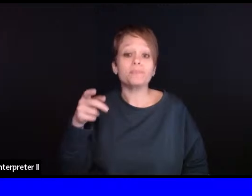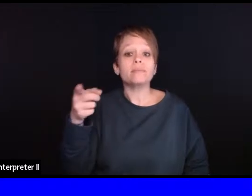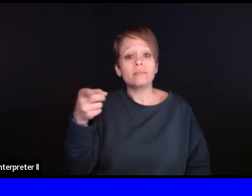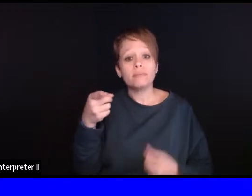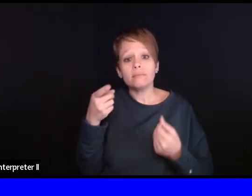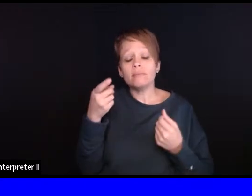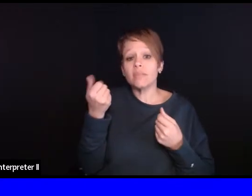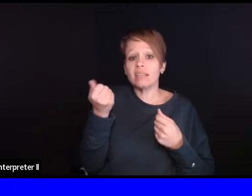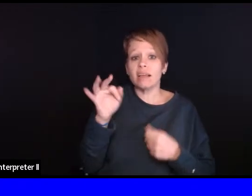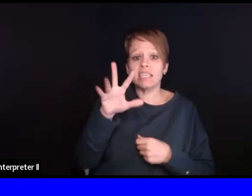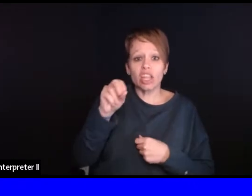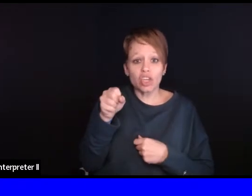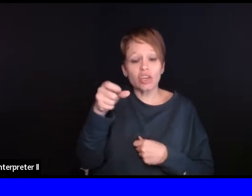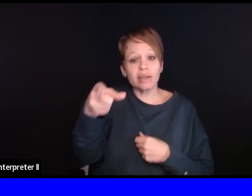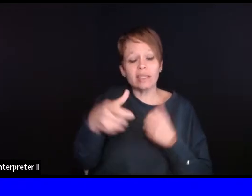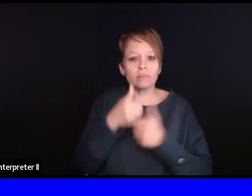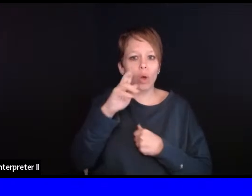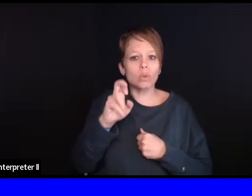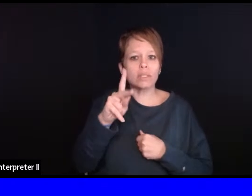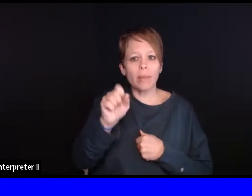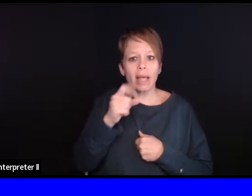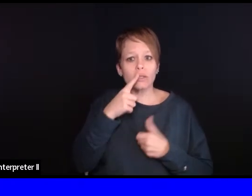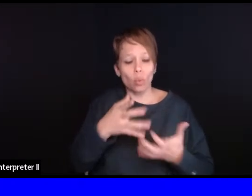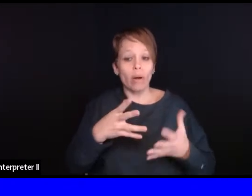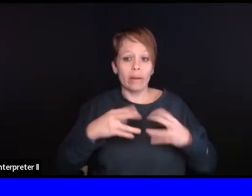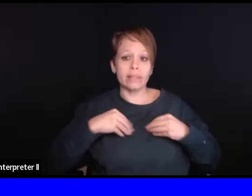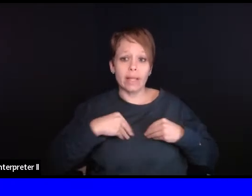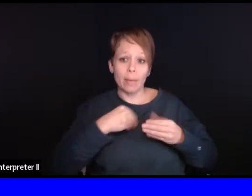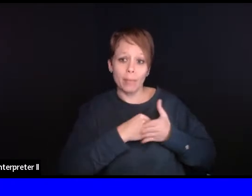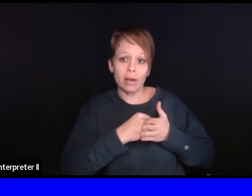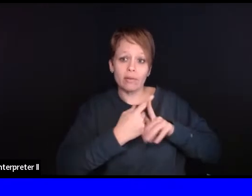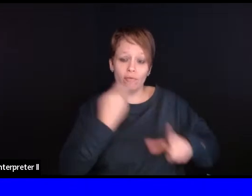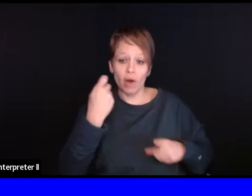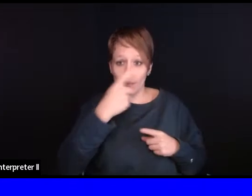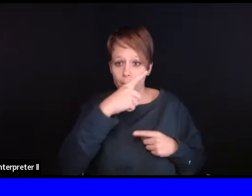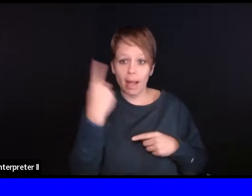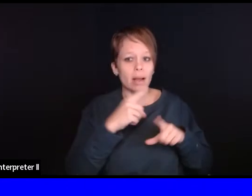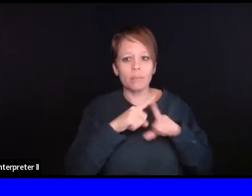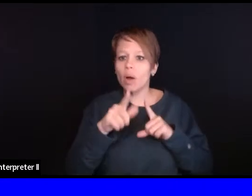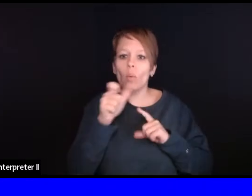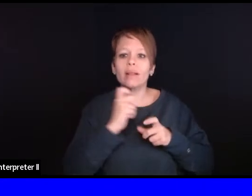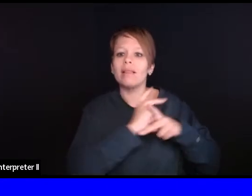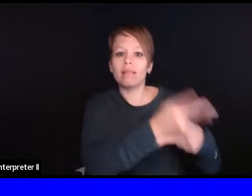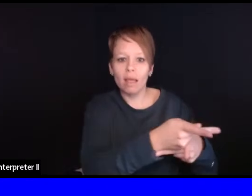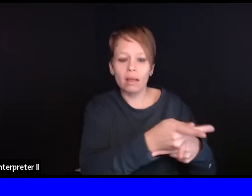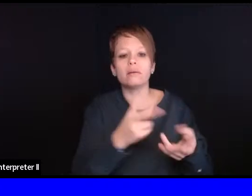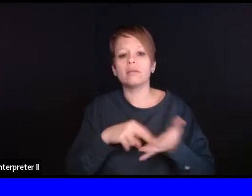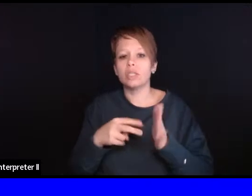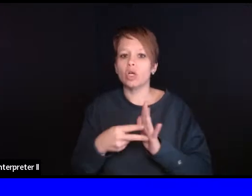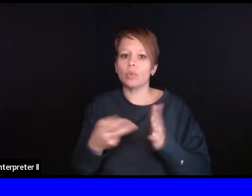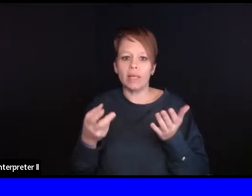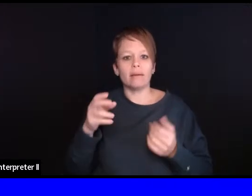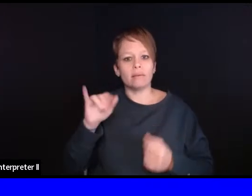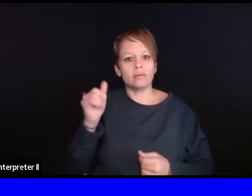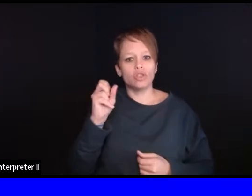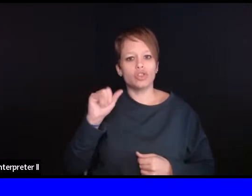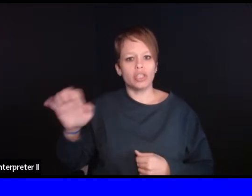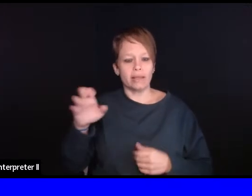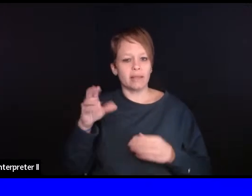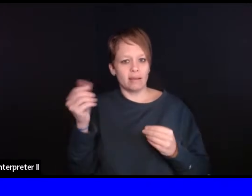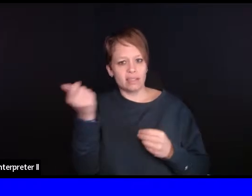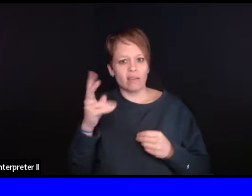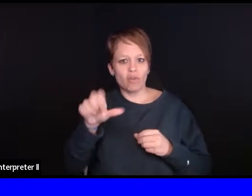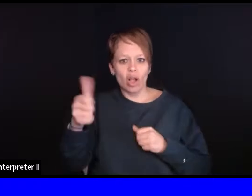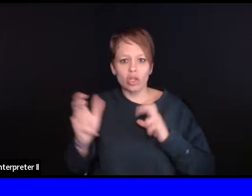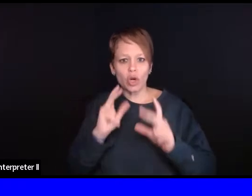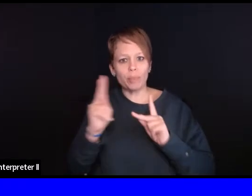African Americans, but they would not lend to them. This led Jesse Mitchell and several associates to gather $190,000 in assets to start